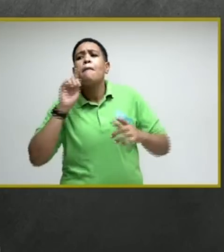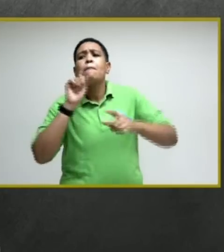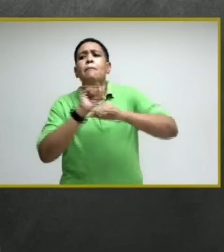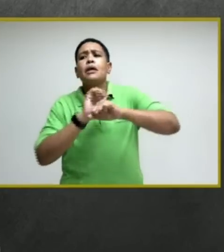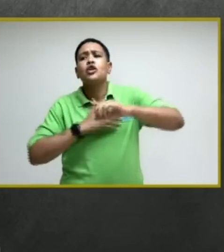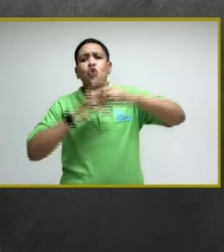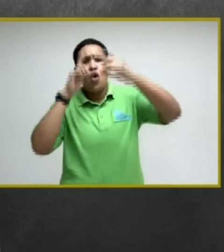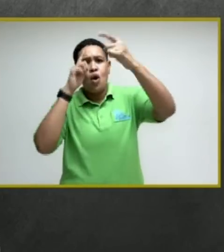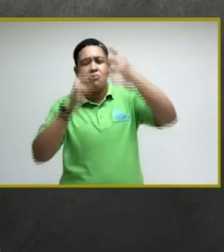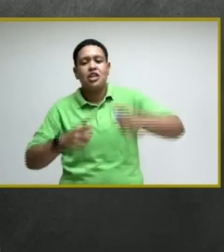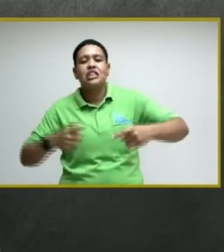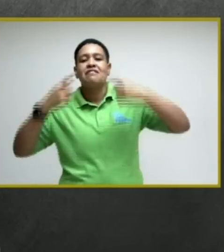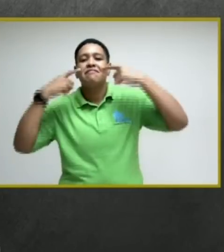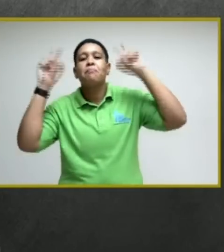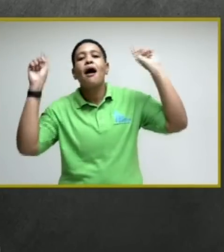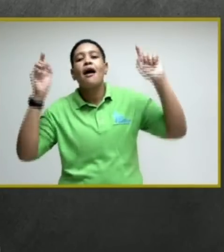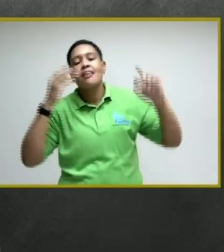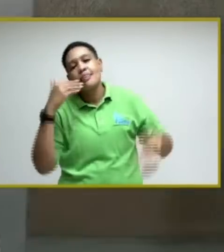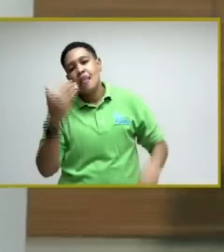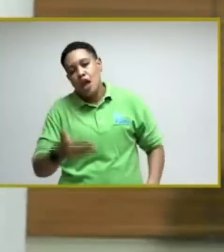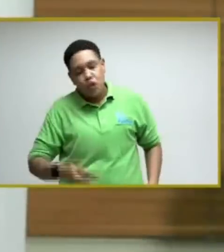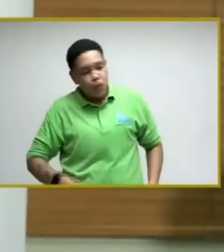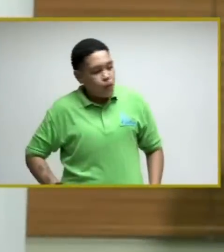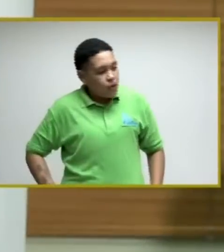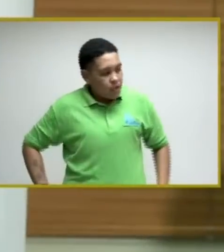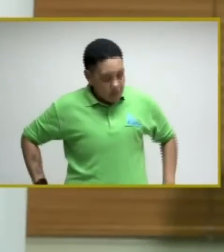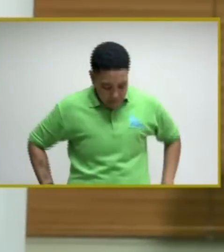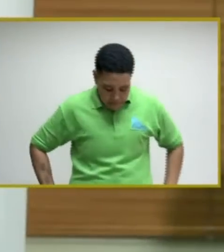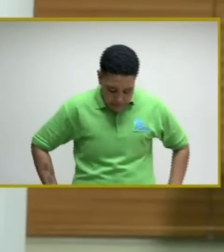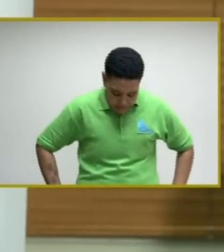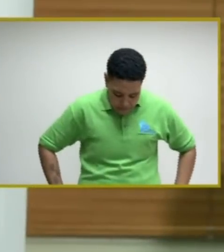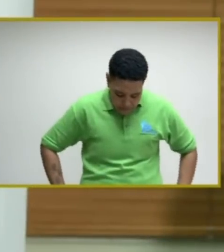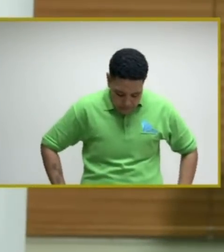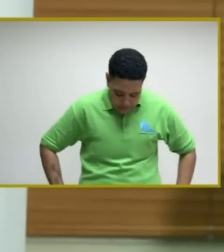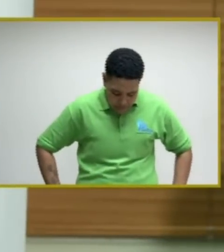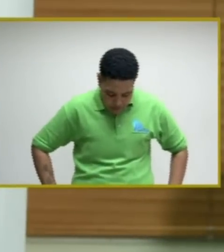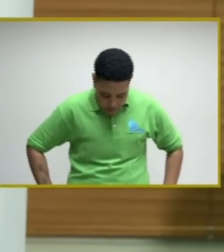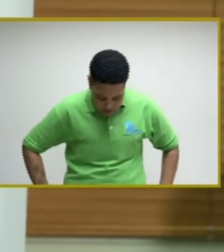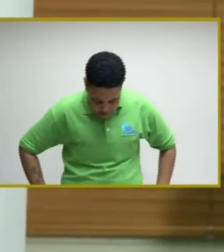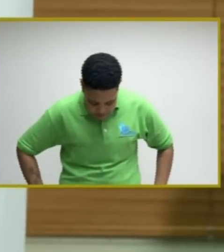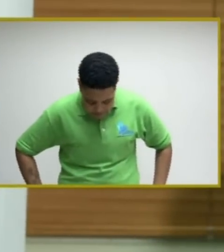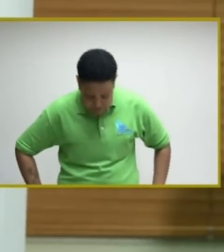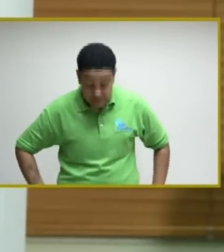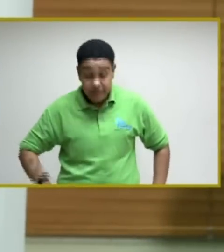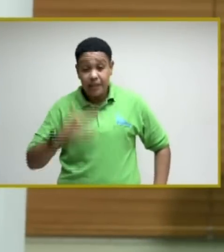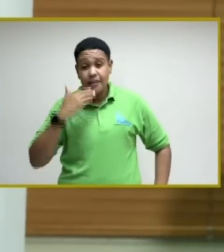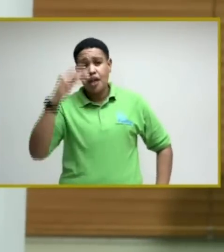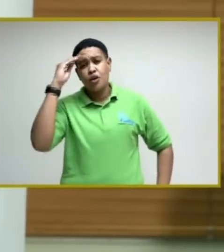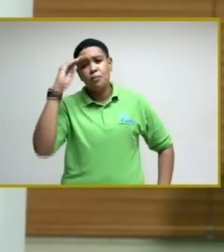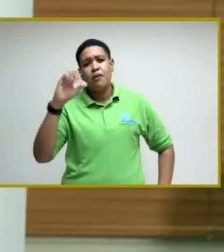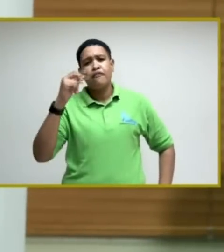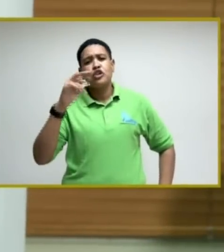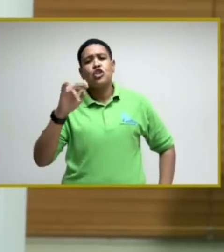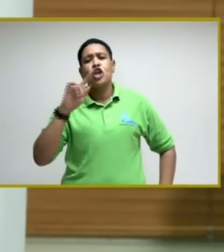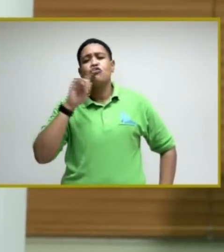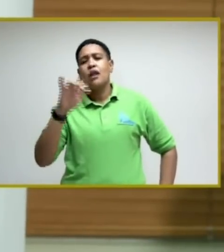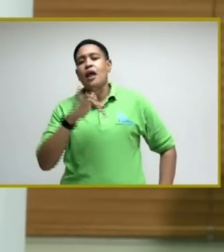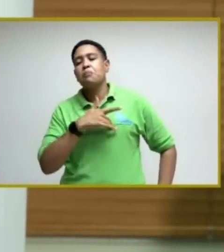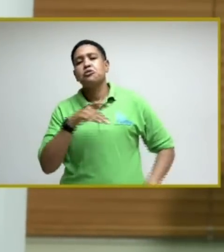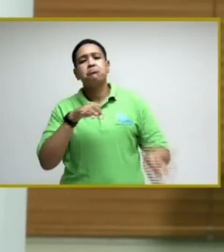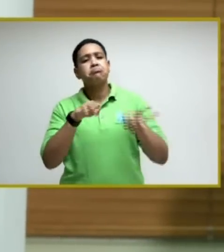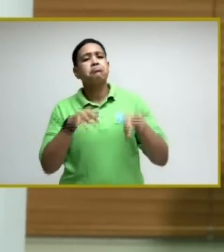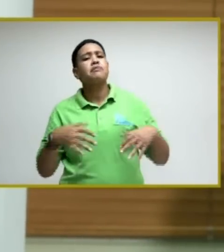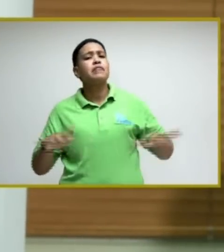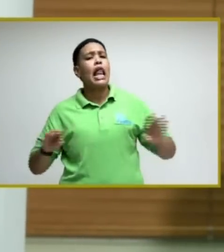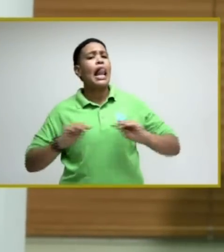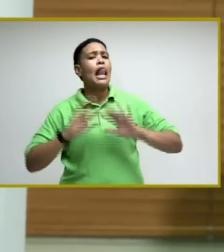frame. Thank you, Minister. Much, Prof. Shirley. Really appreciate it. Won't keep you much longer. I think you have outlined very clearly